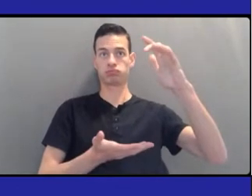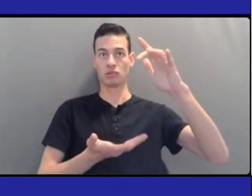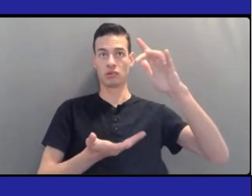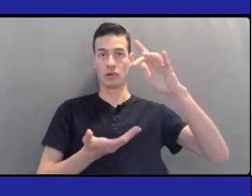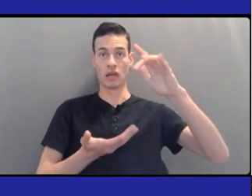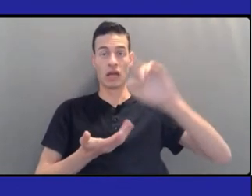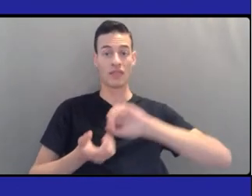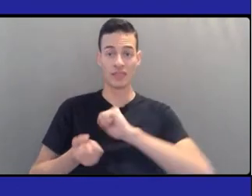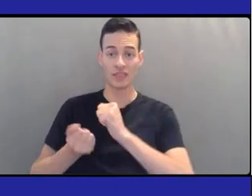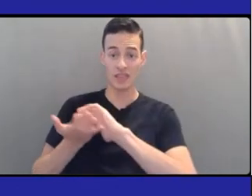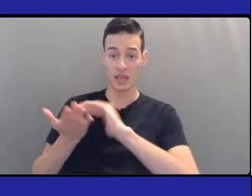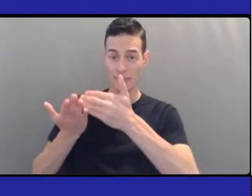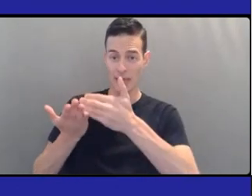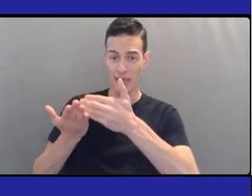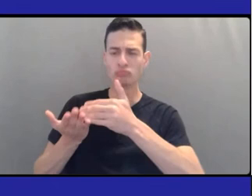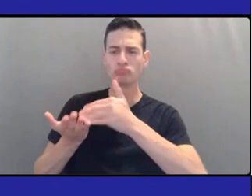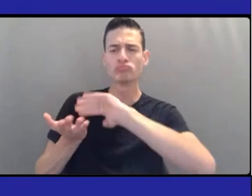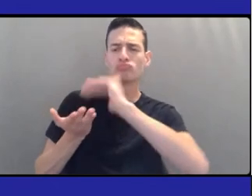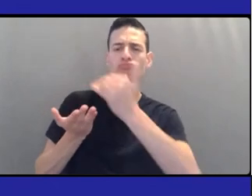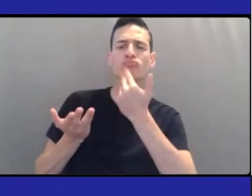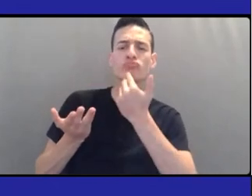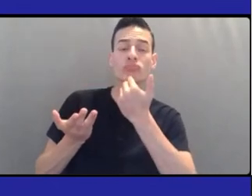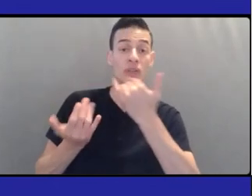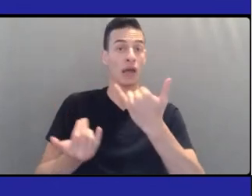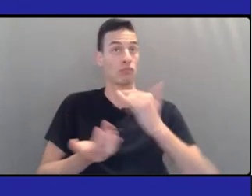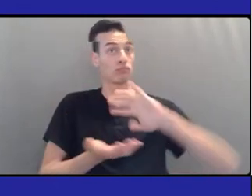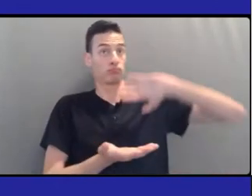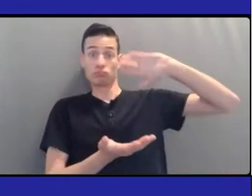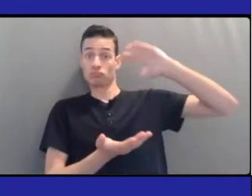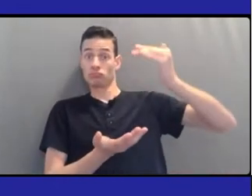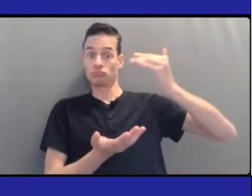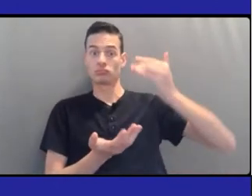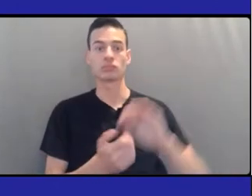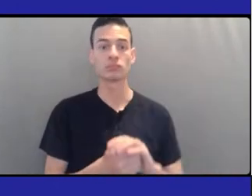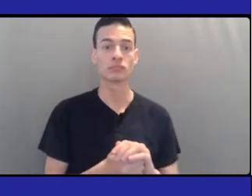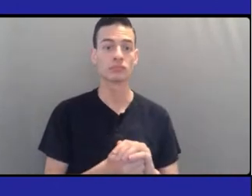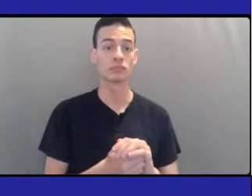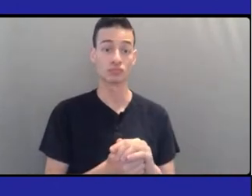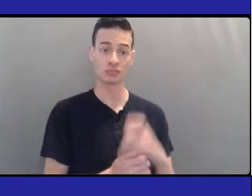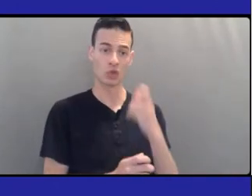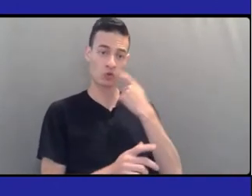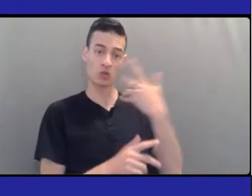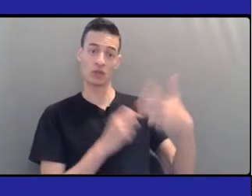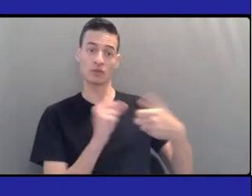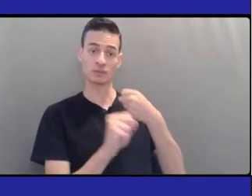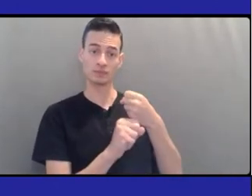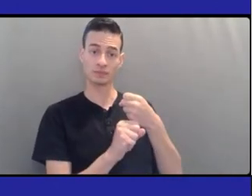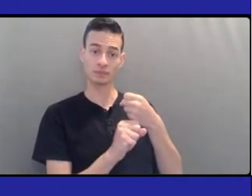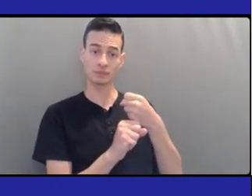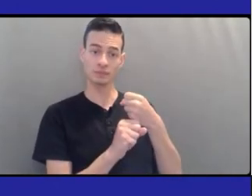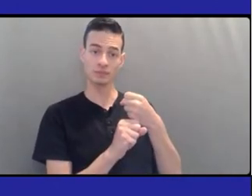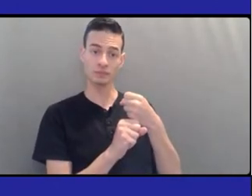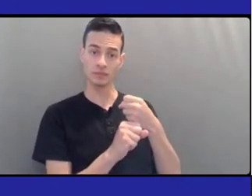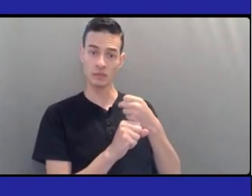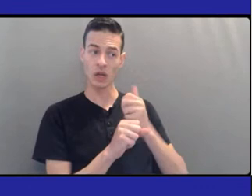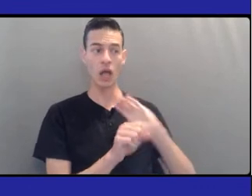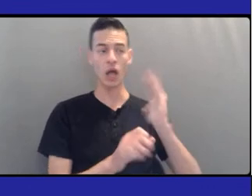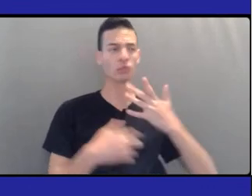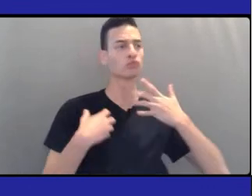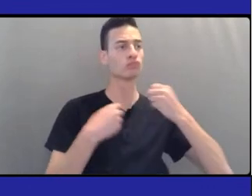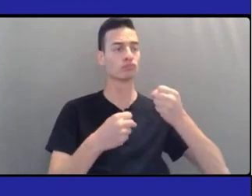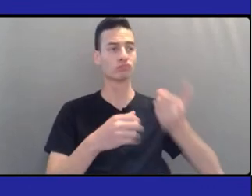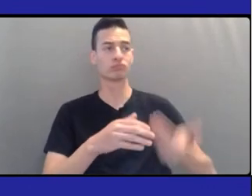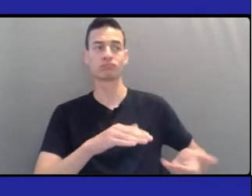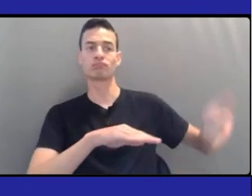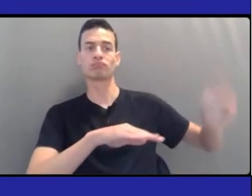In terms of our background here, for the last 3 years, Sodexo has built on their existing strengths. They've had a